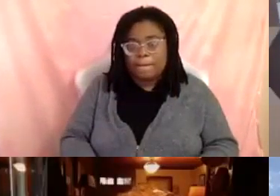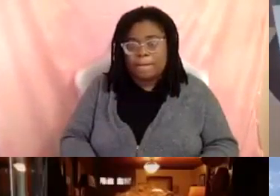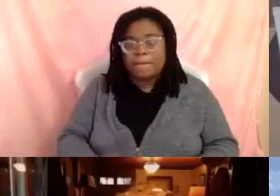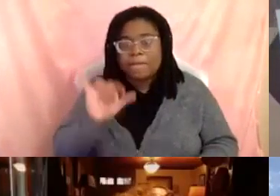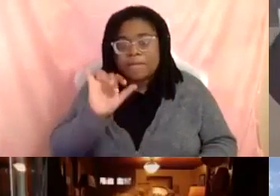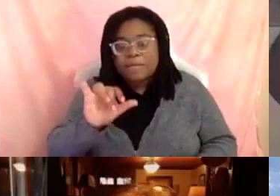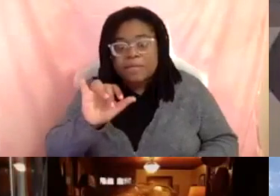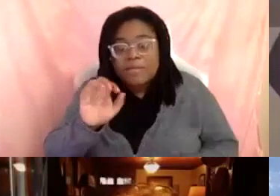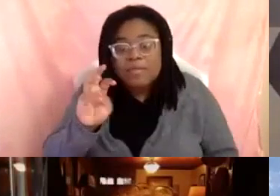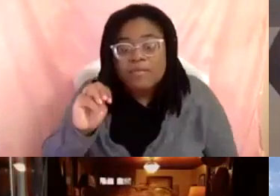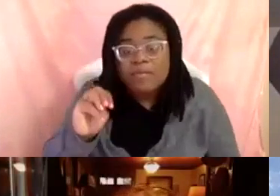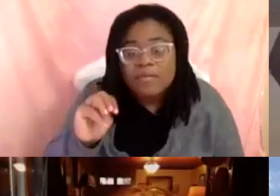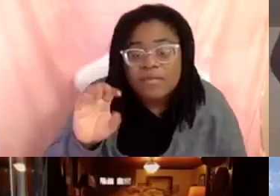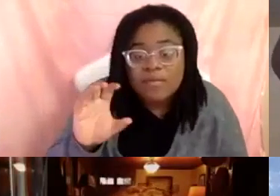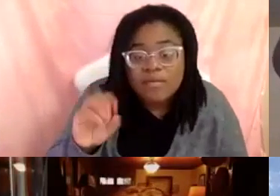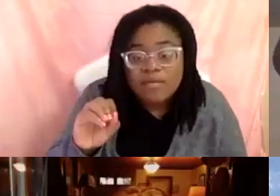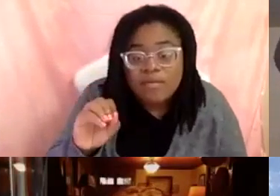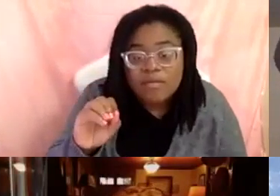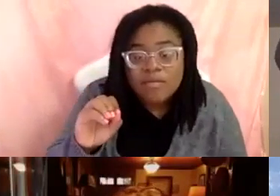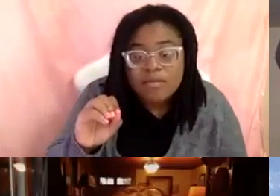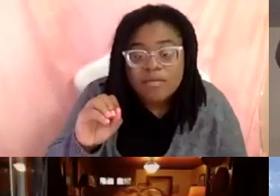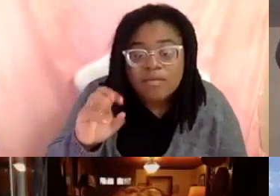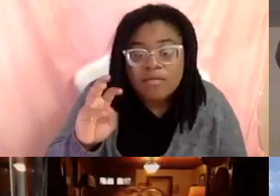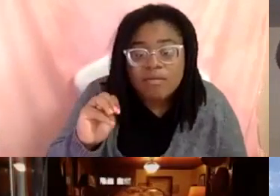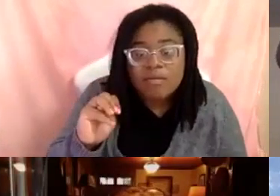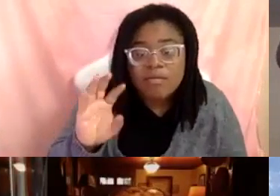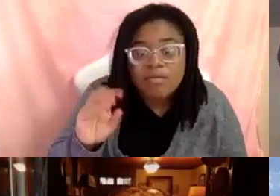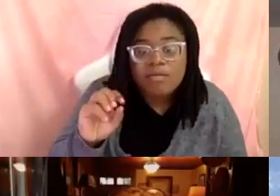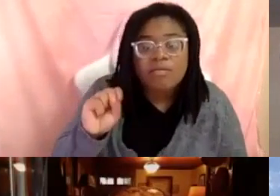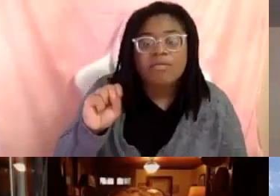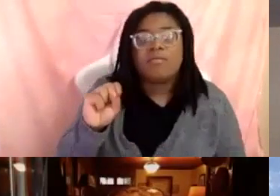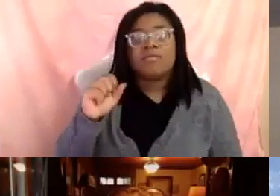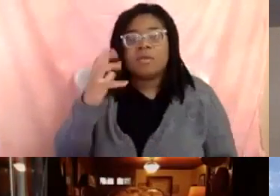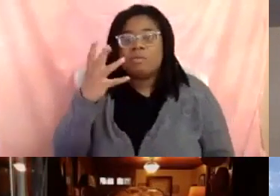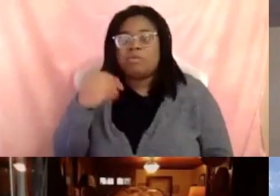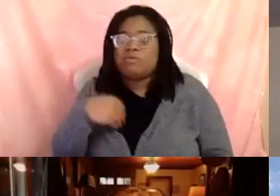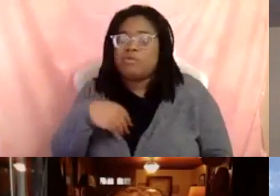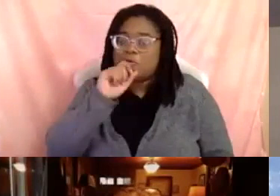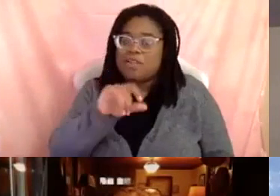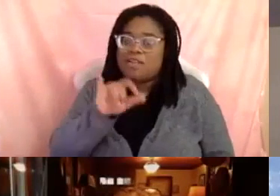Awesome. Wow. This is so beautiful. We knew we'd love this part.